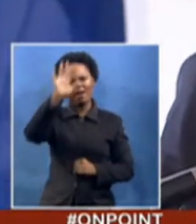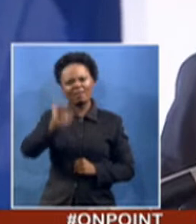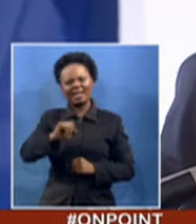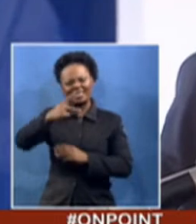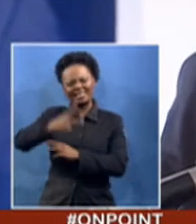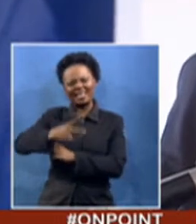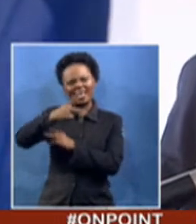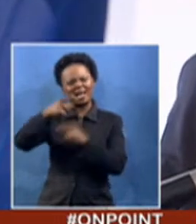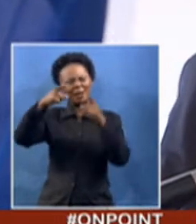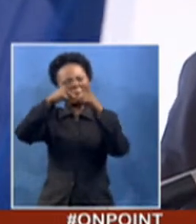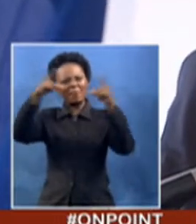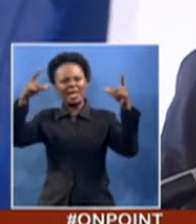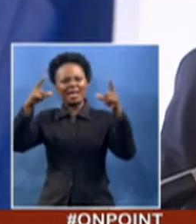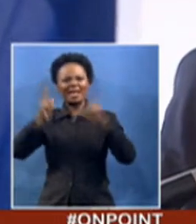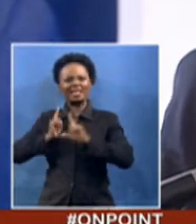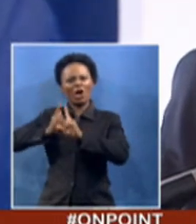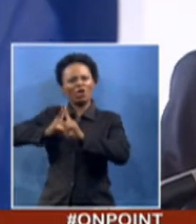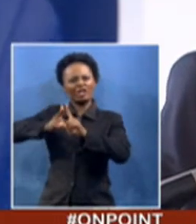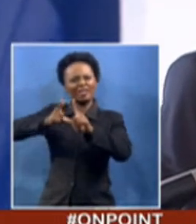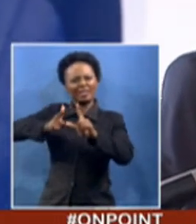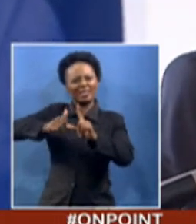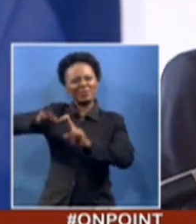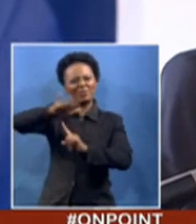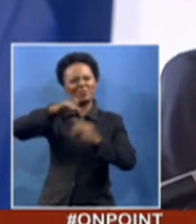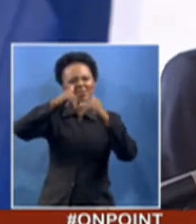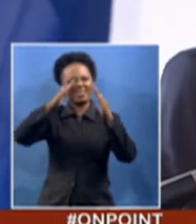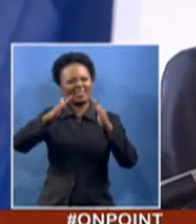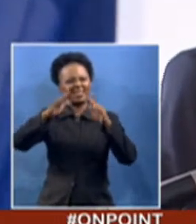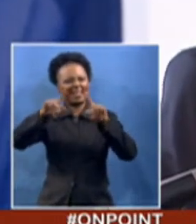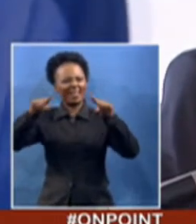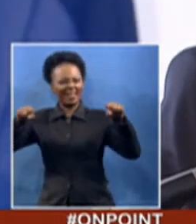biggest township. And